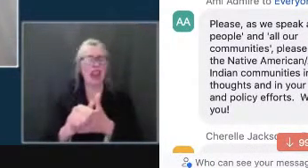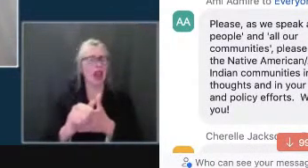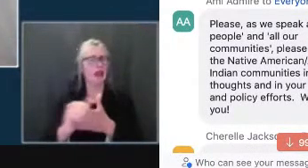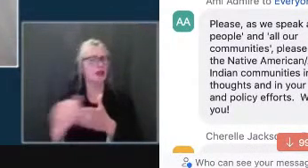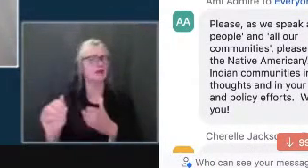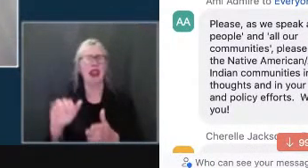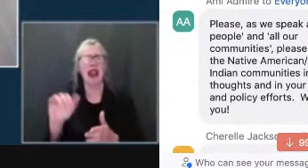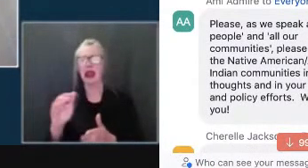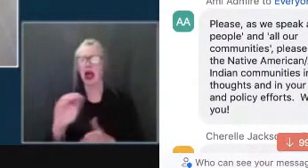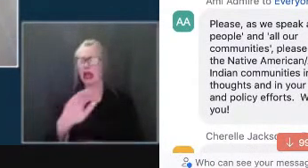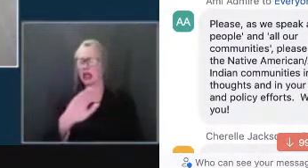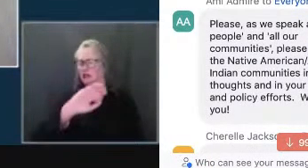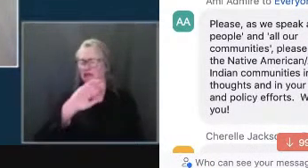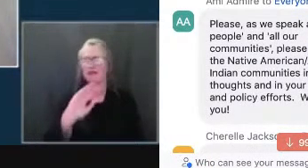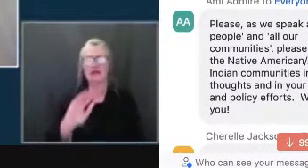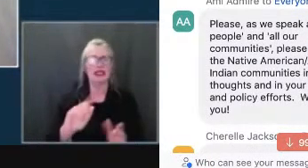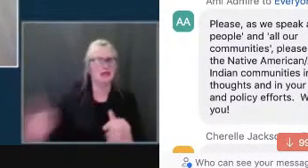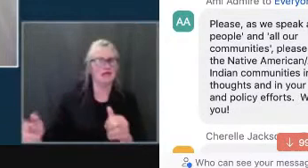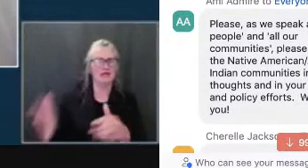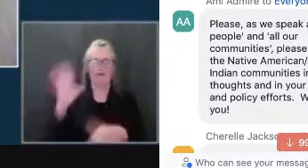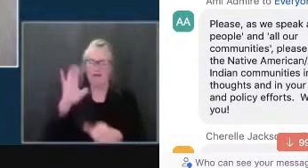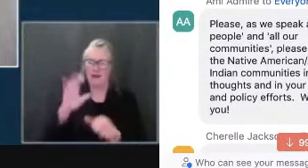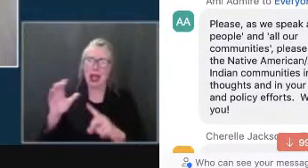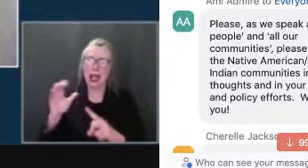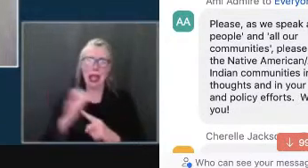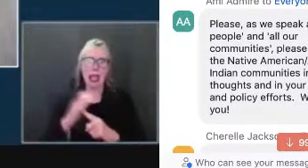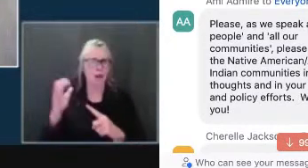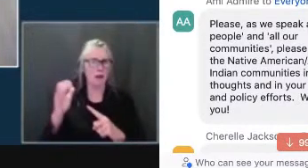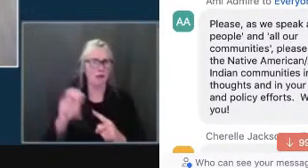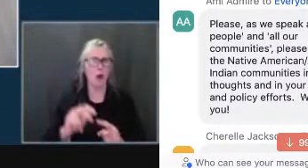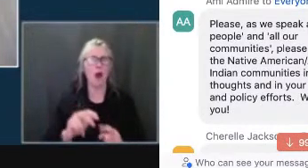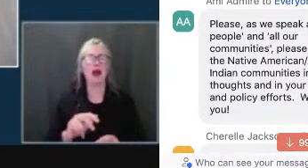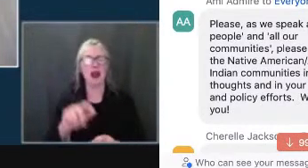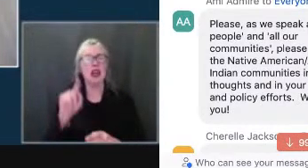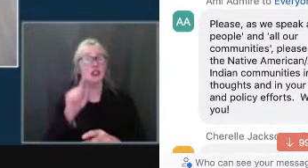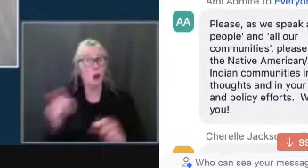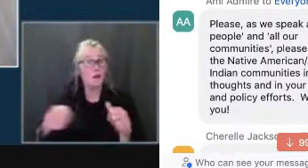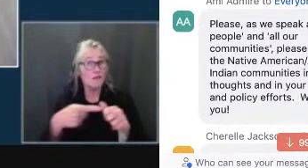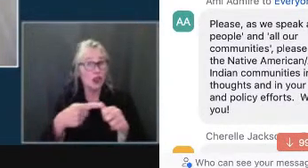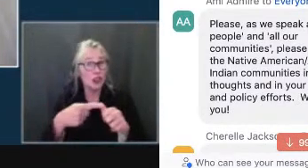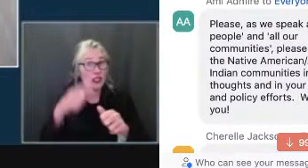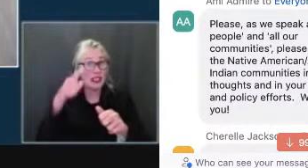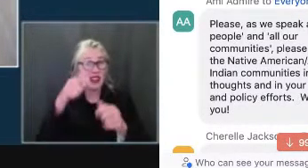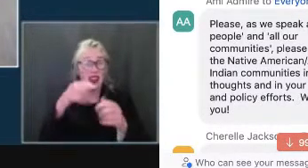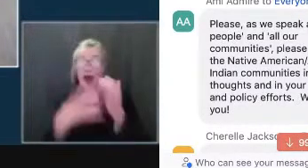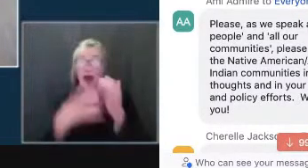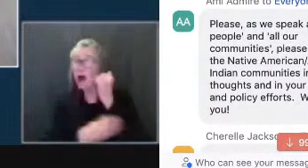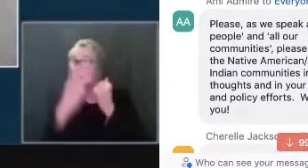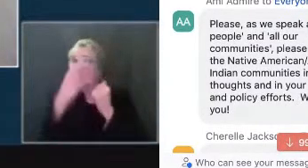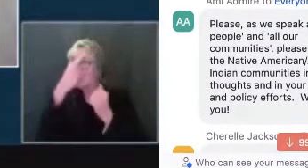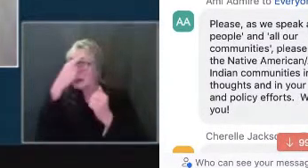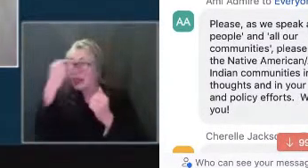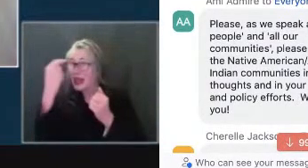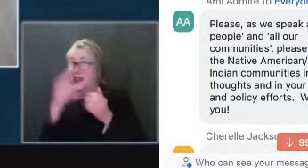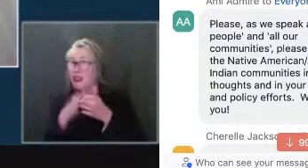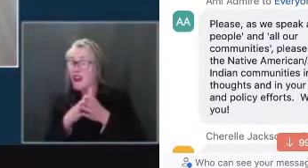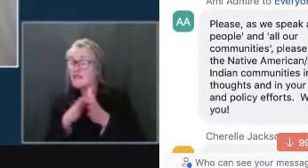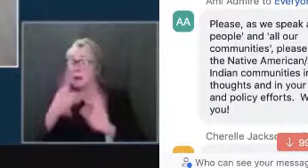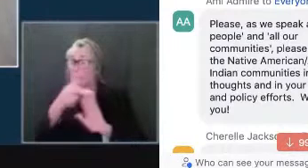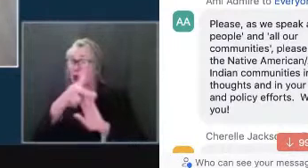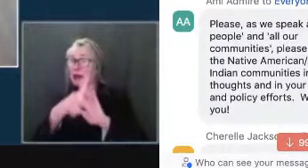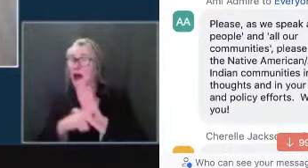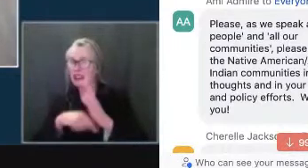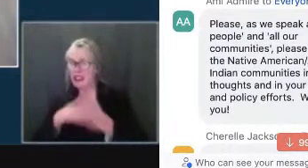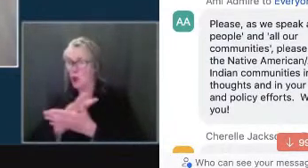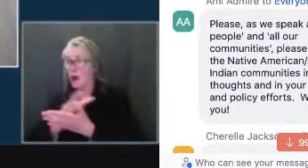this work begins first with understanding that poverty is the consequence of failed public policy